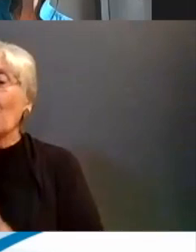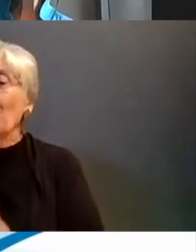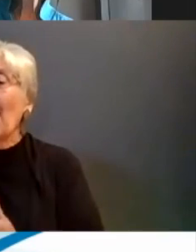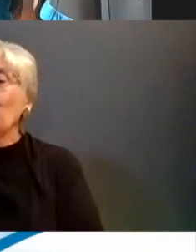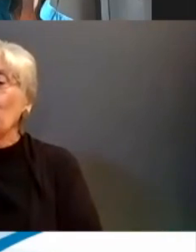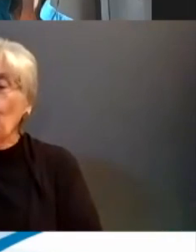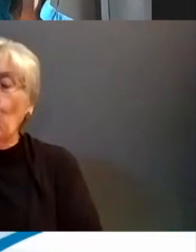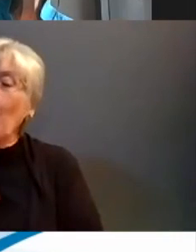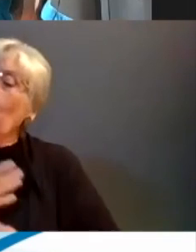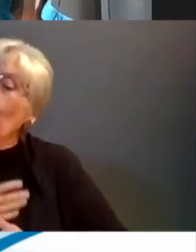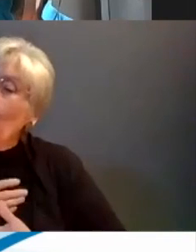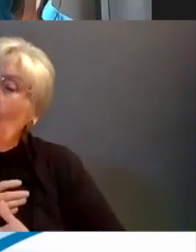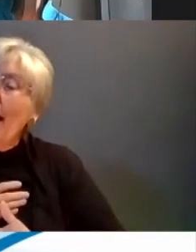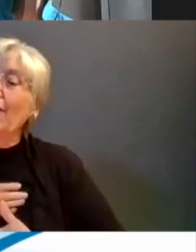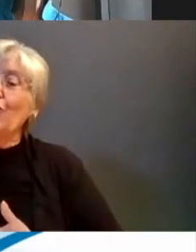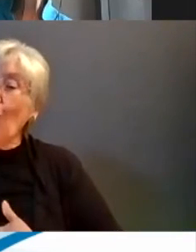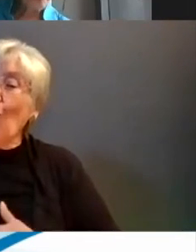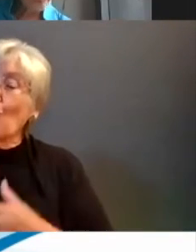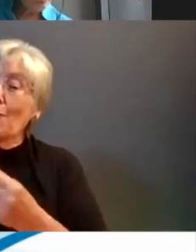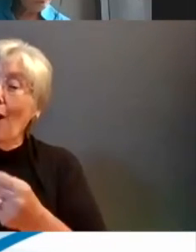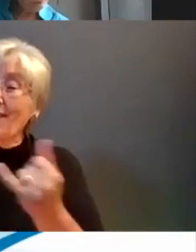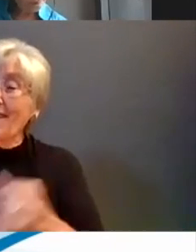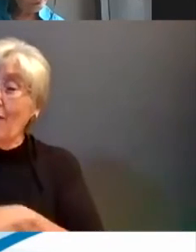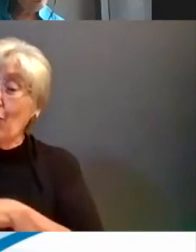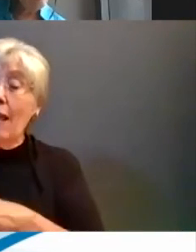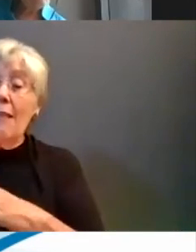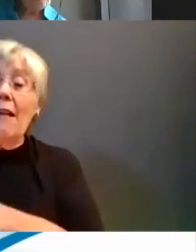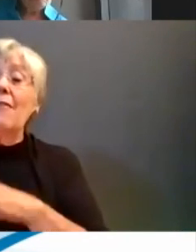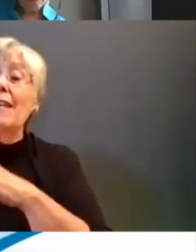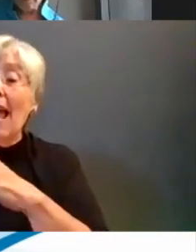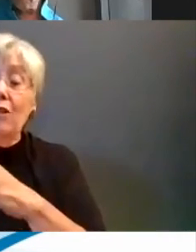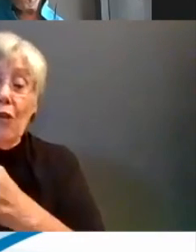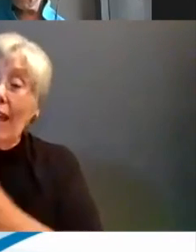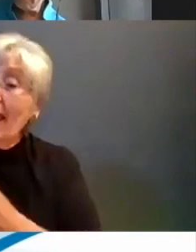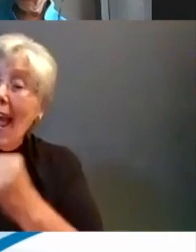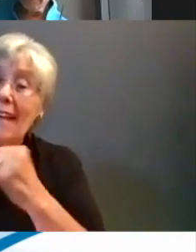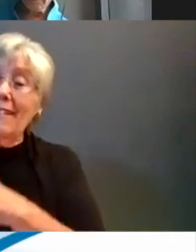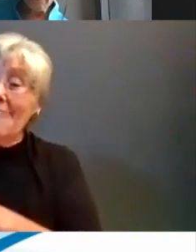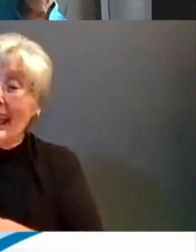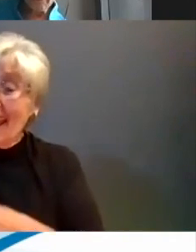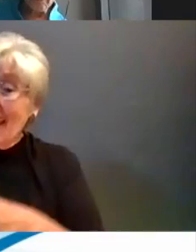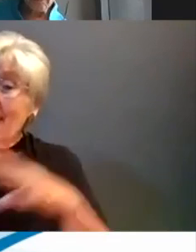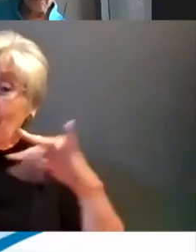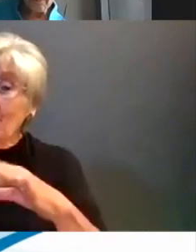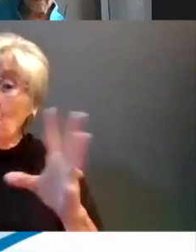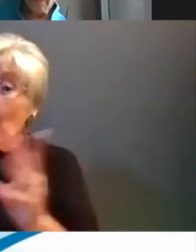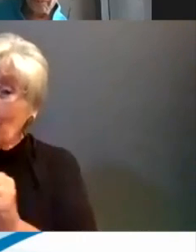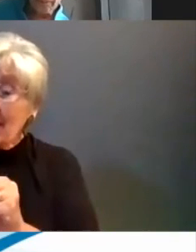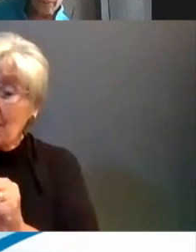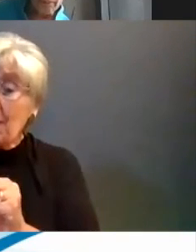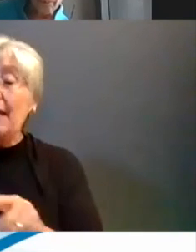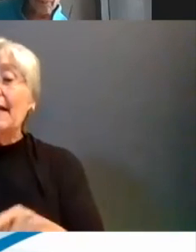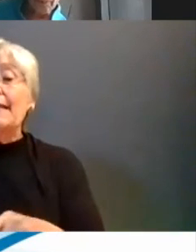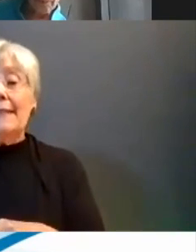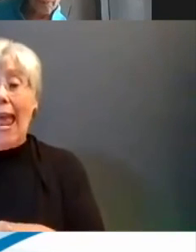remarks this afternoon. What we have coming up for our final day of the symposium is day